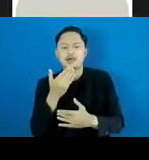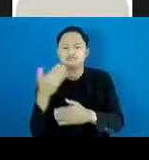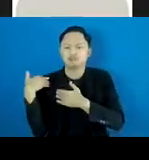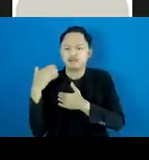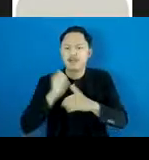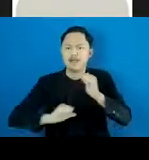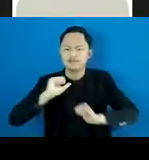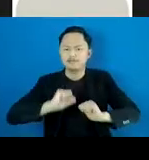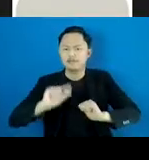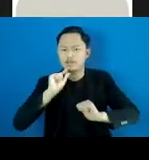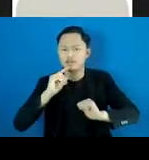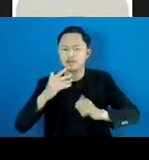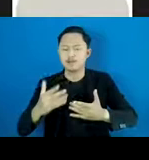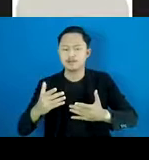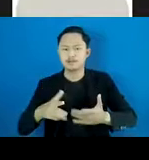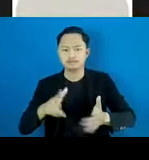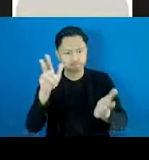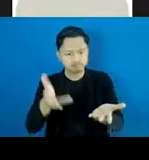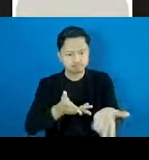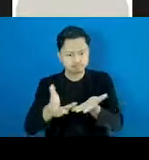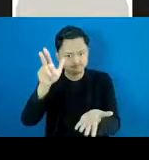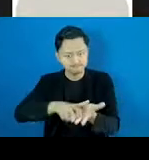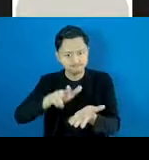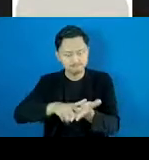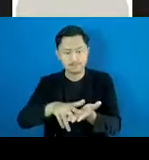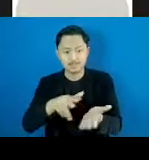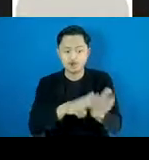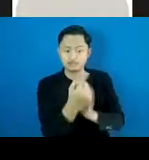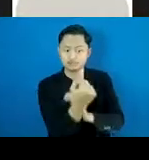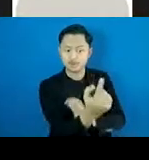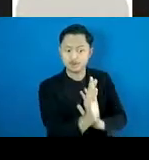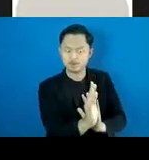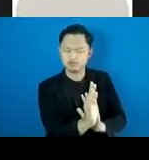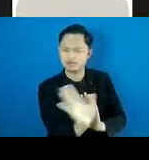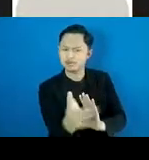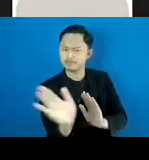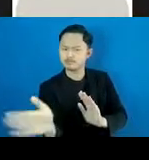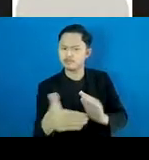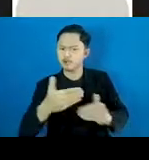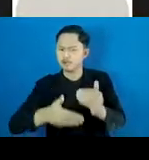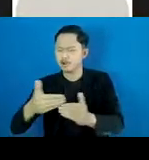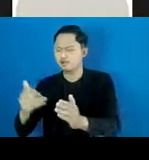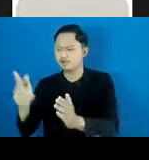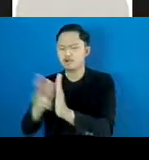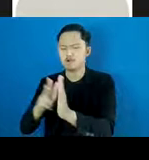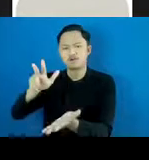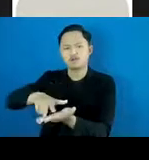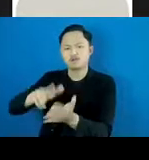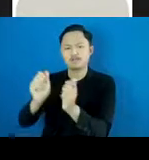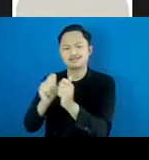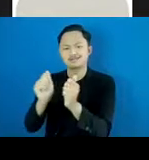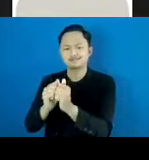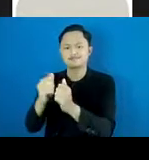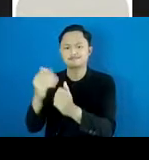current by the service contracts, where they just have one contract with the operator and the operator is supposed to take care of every aspect of it. But in this